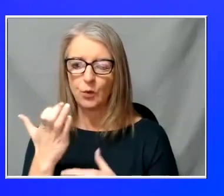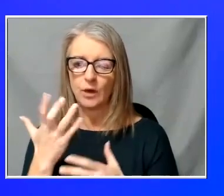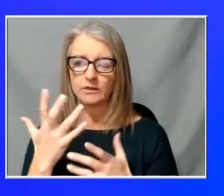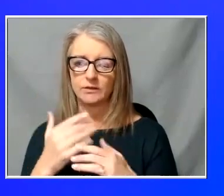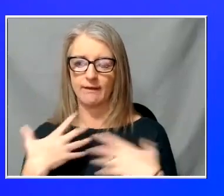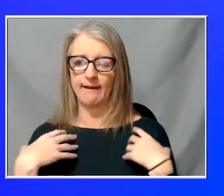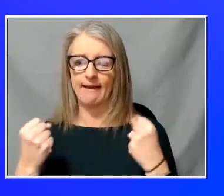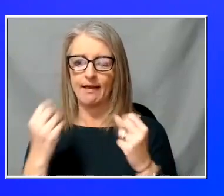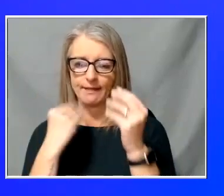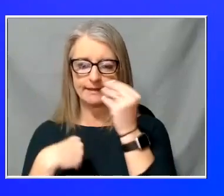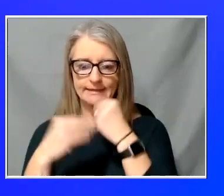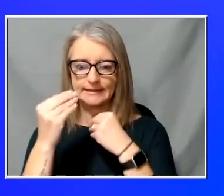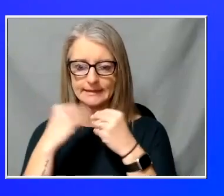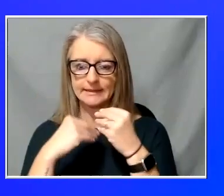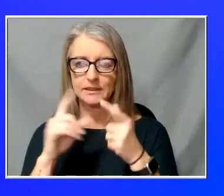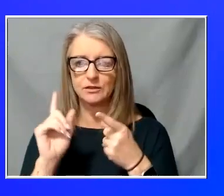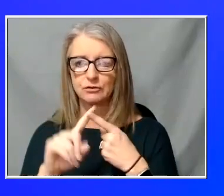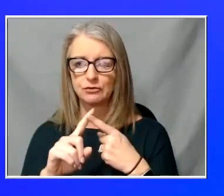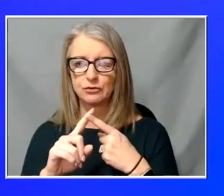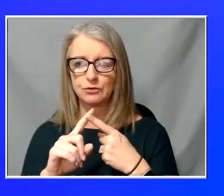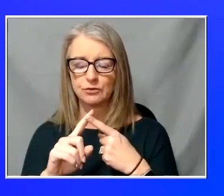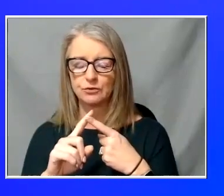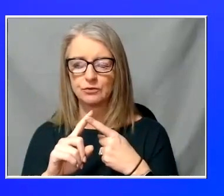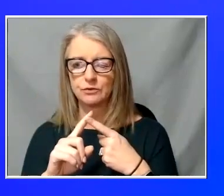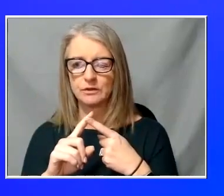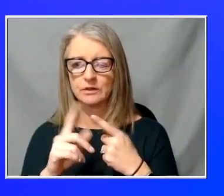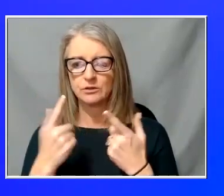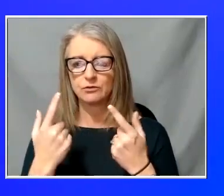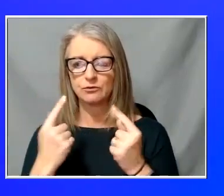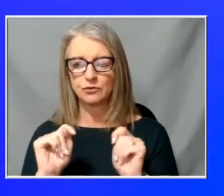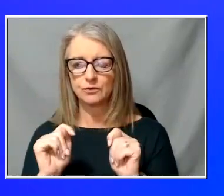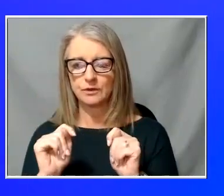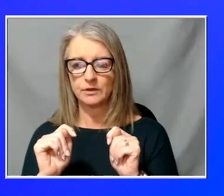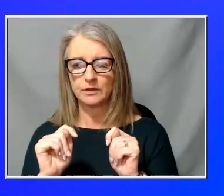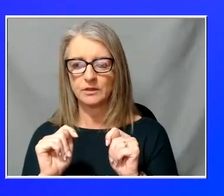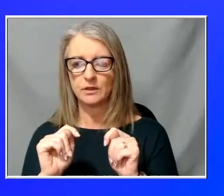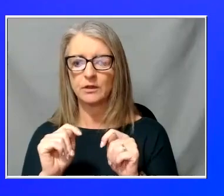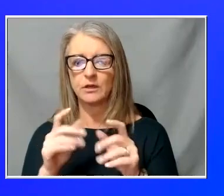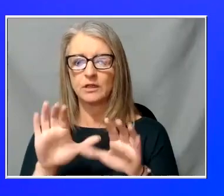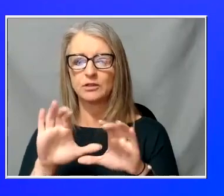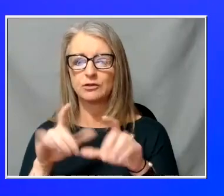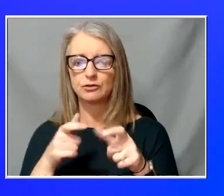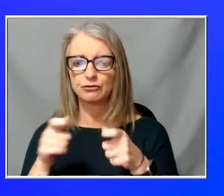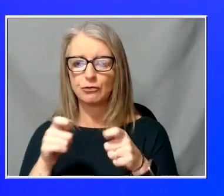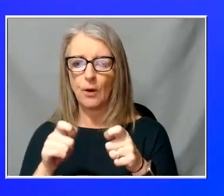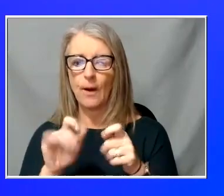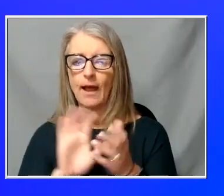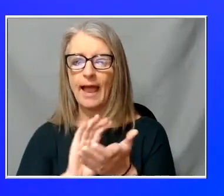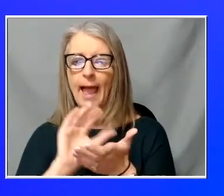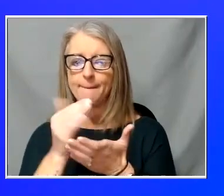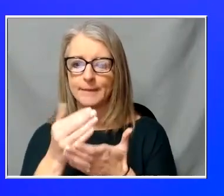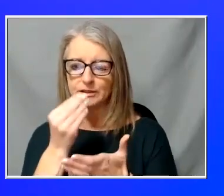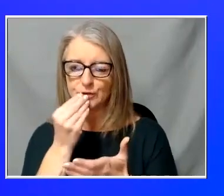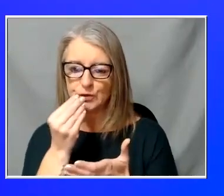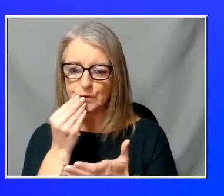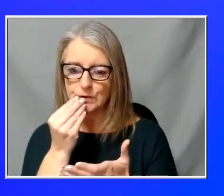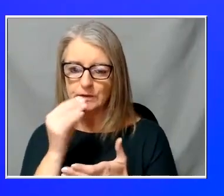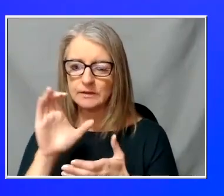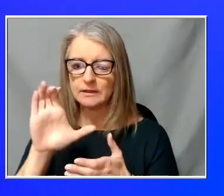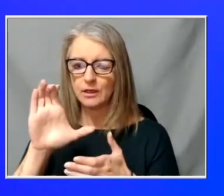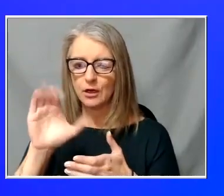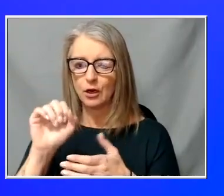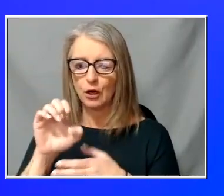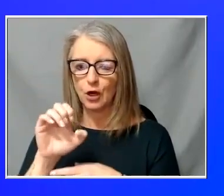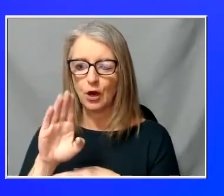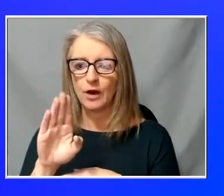healthy diet, is to try to do portion control in terms of carbohydrate food if you're dealing with